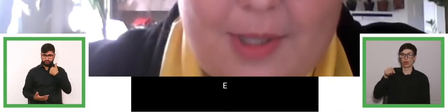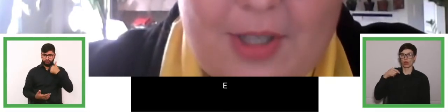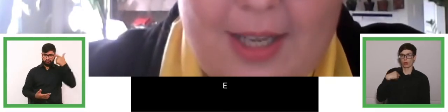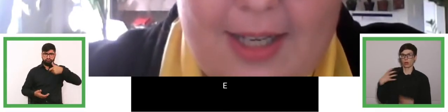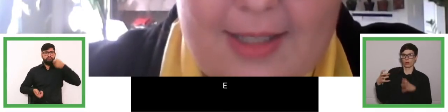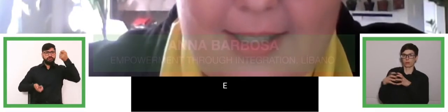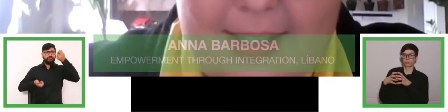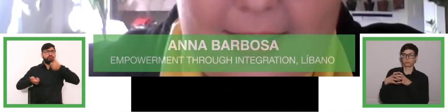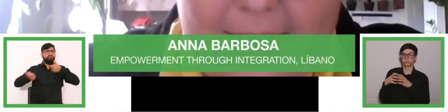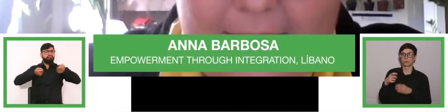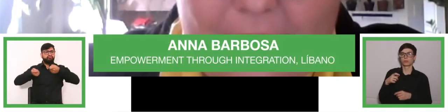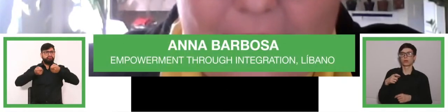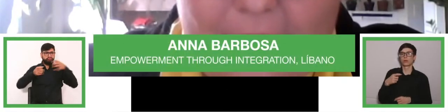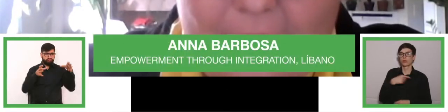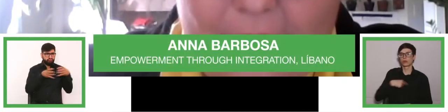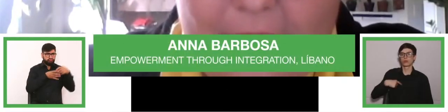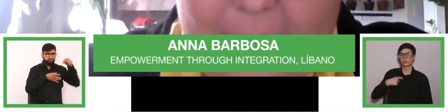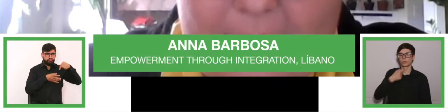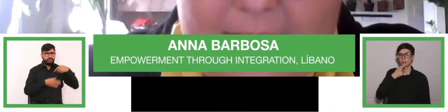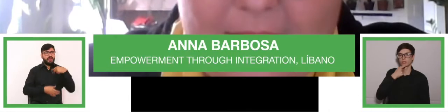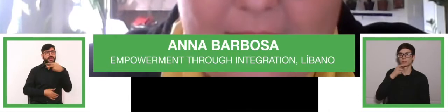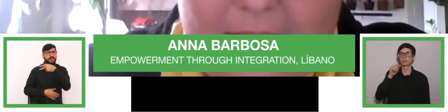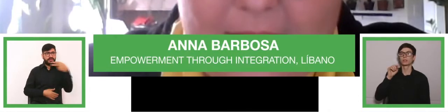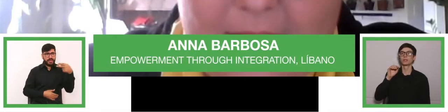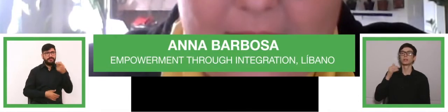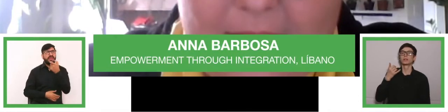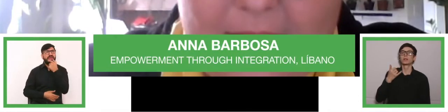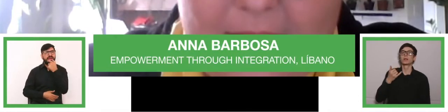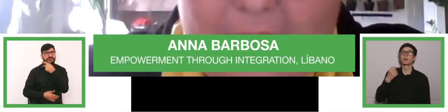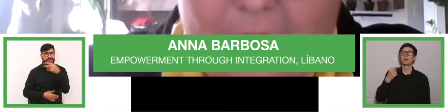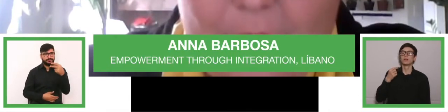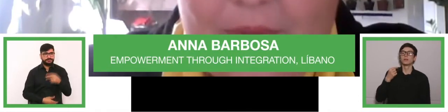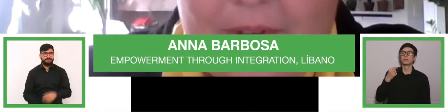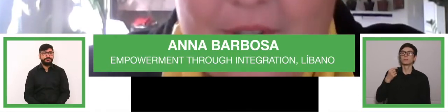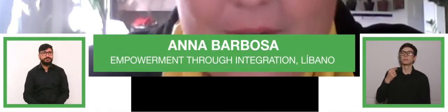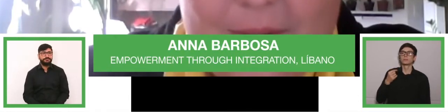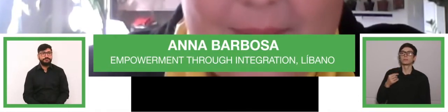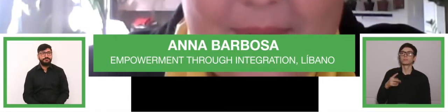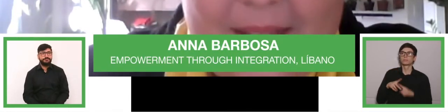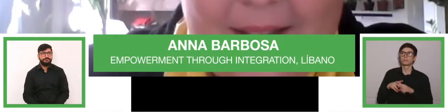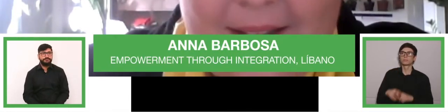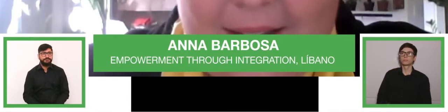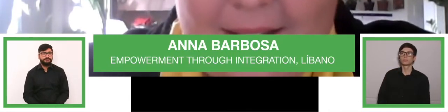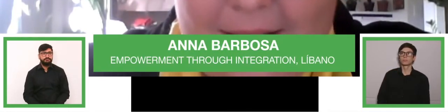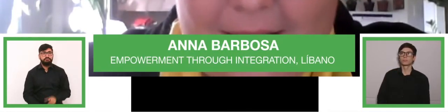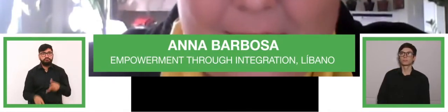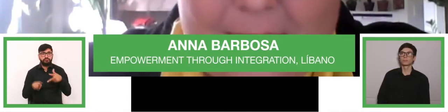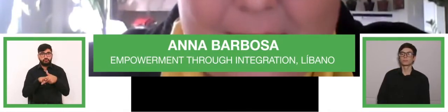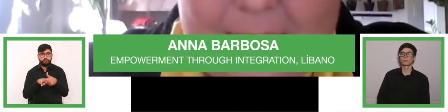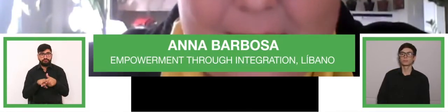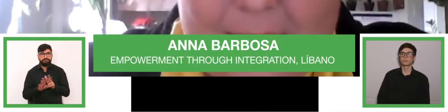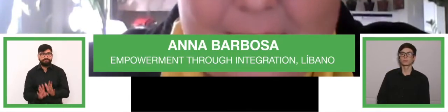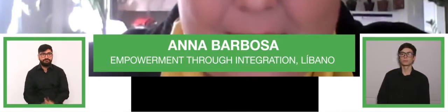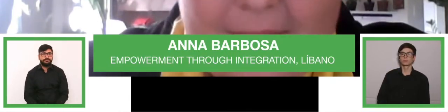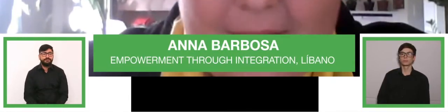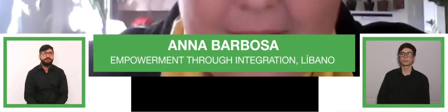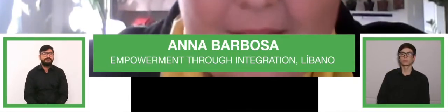entitled Specialized e-learning for Families of Blind Youth and Local Professionals.